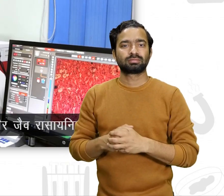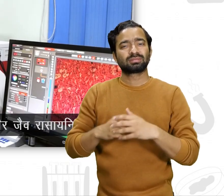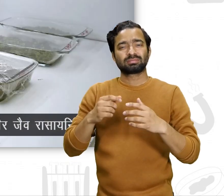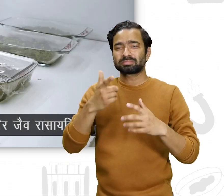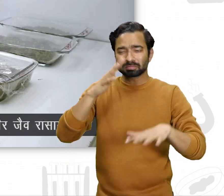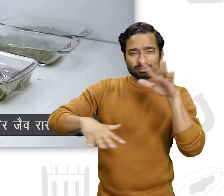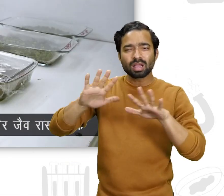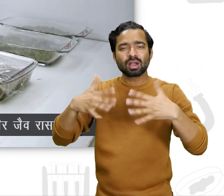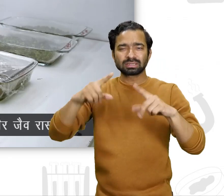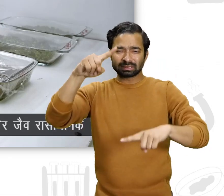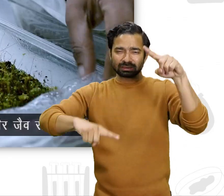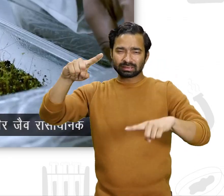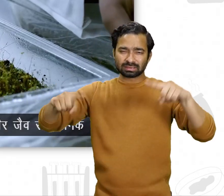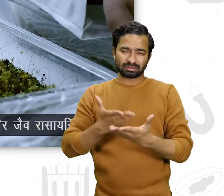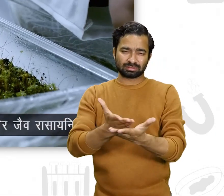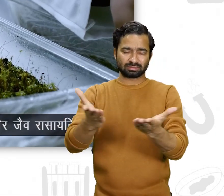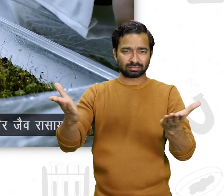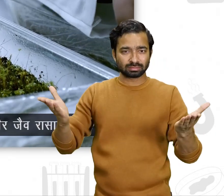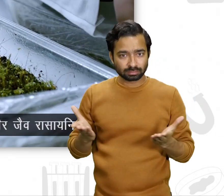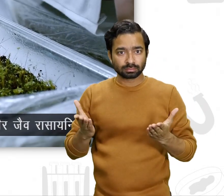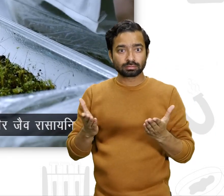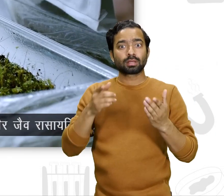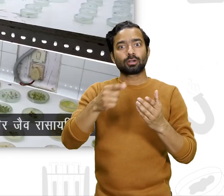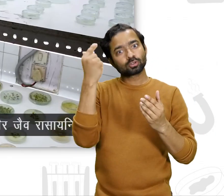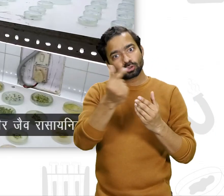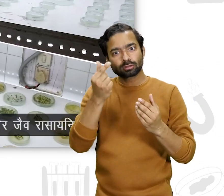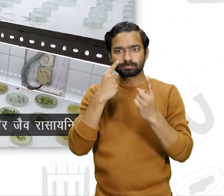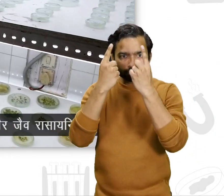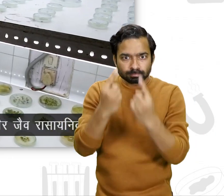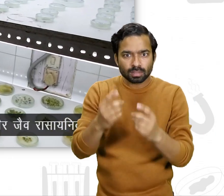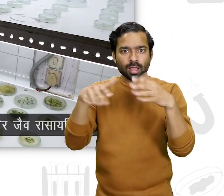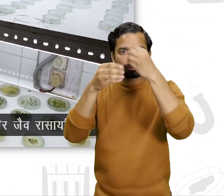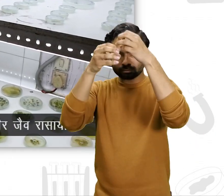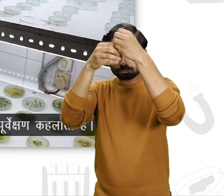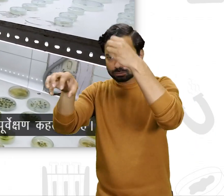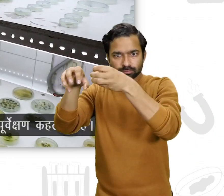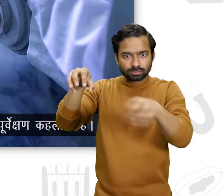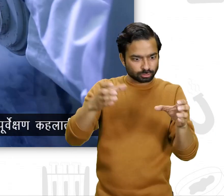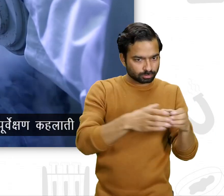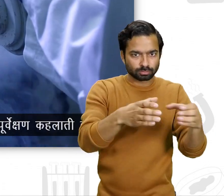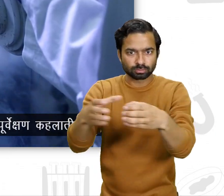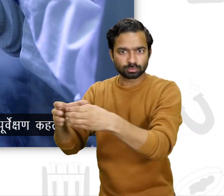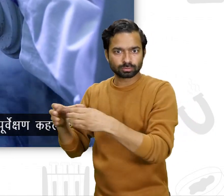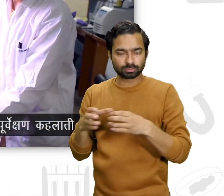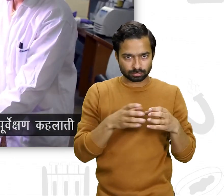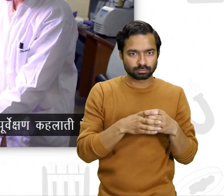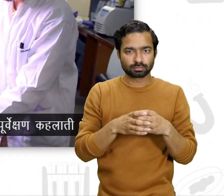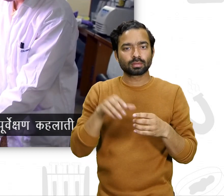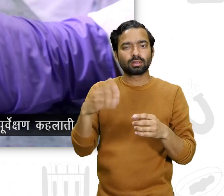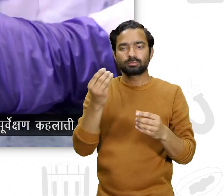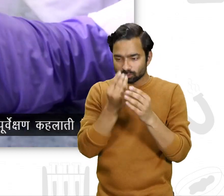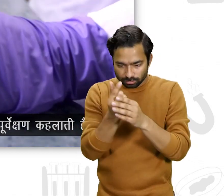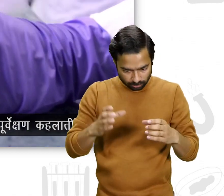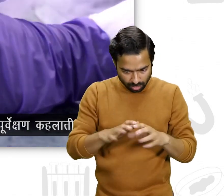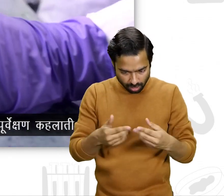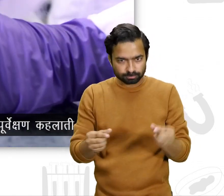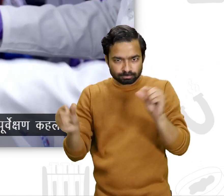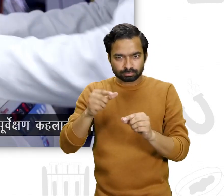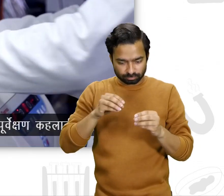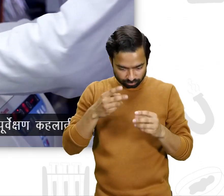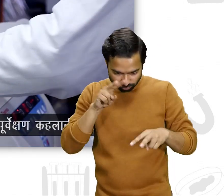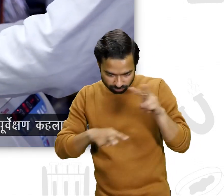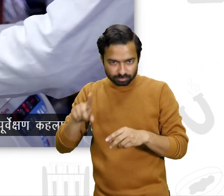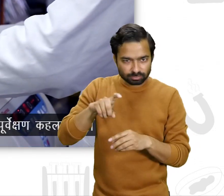bioprospection. Bioprospection is the exploration of biological material for commercially valuable genetic